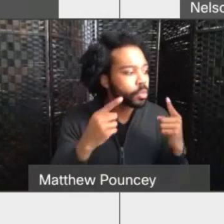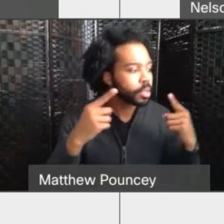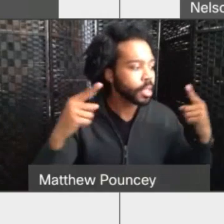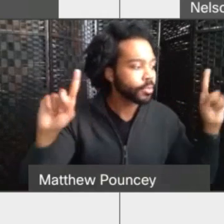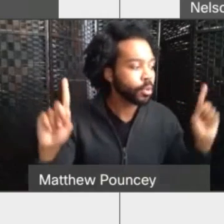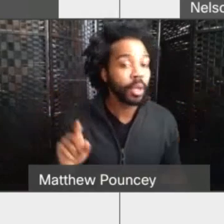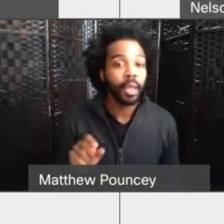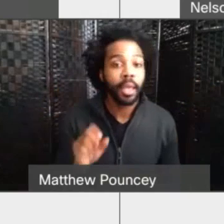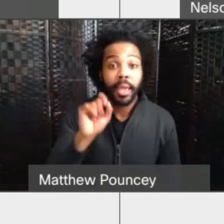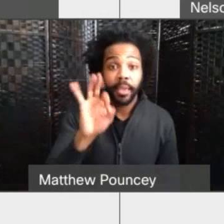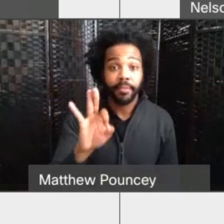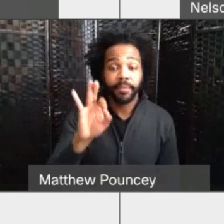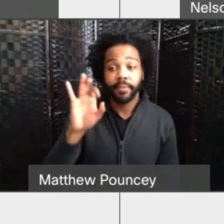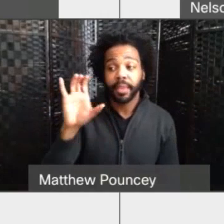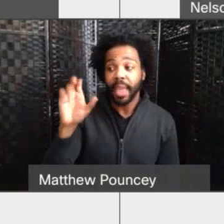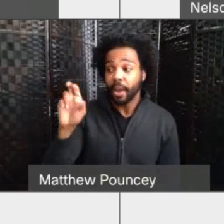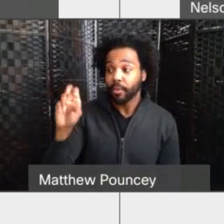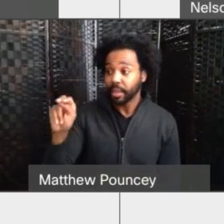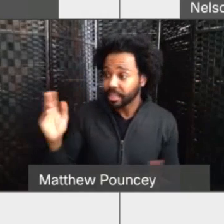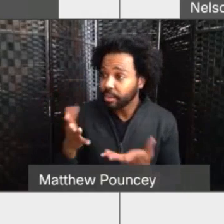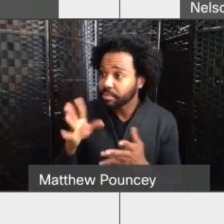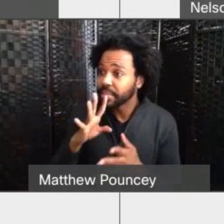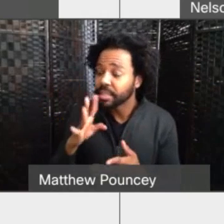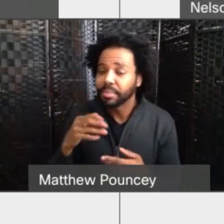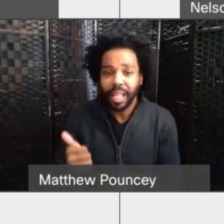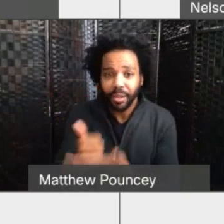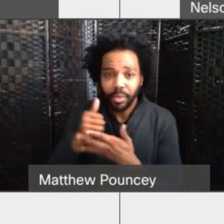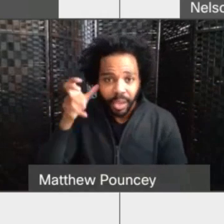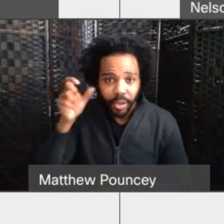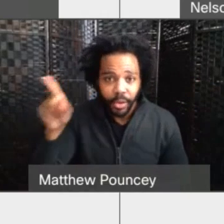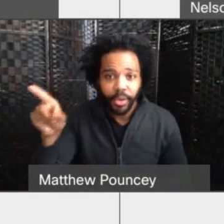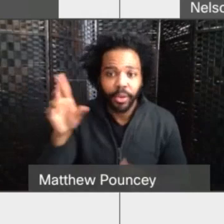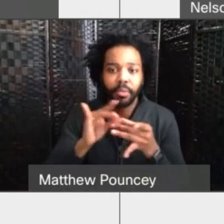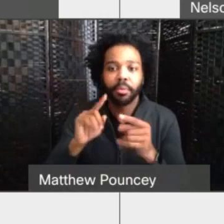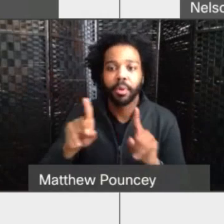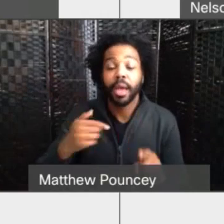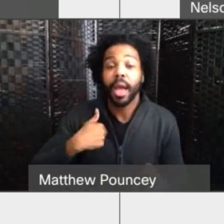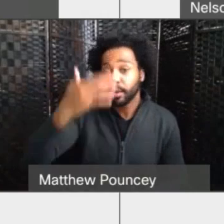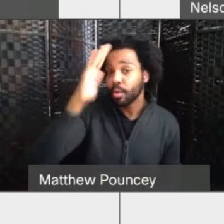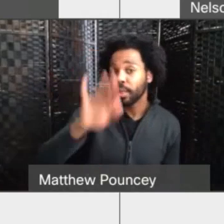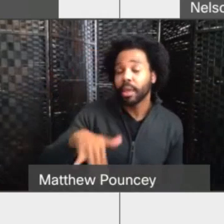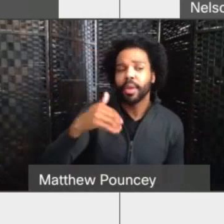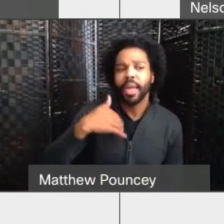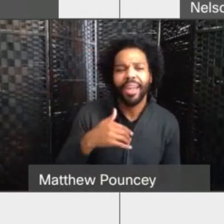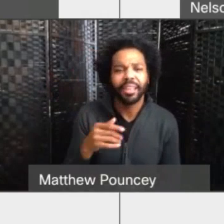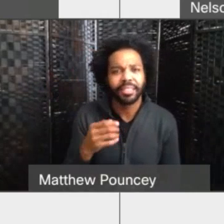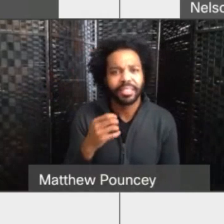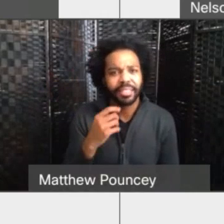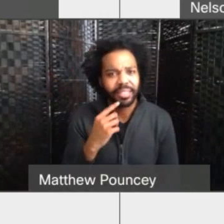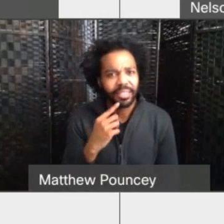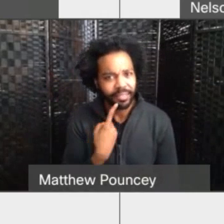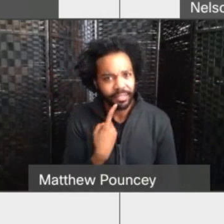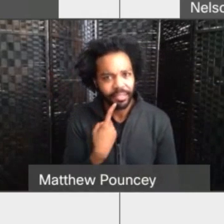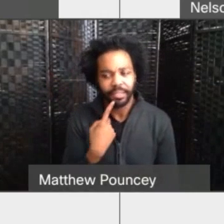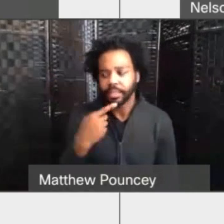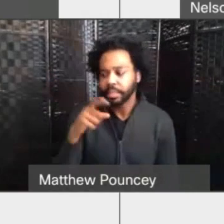If Karen is able to speak, it would be helpful to hear. I do know that there was significant demand this